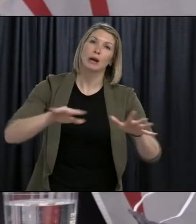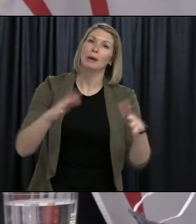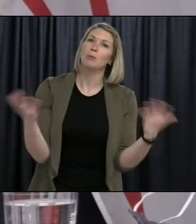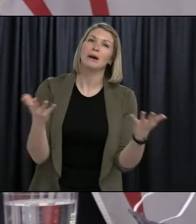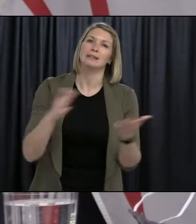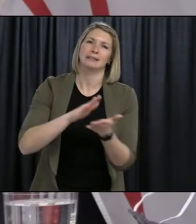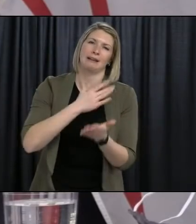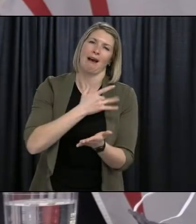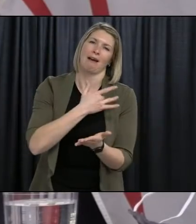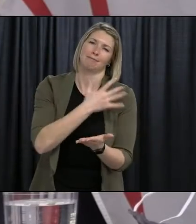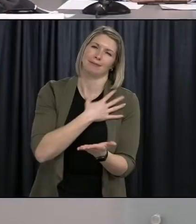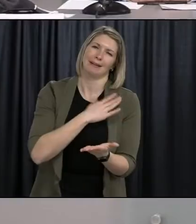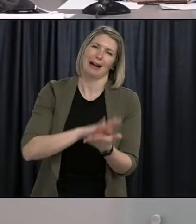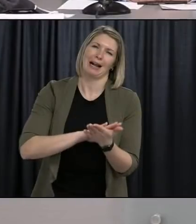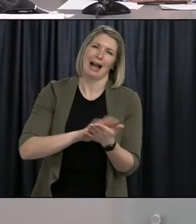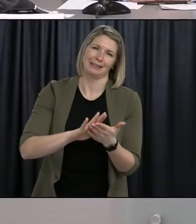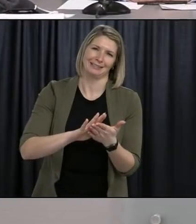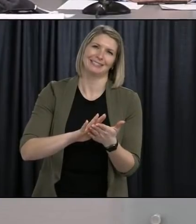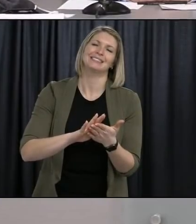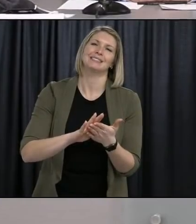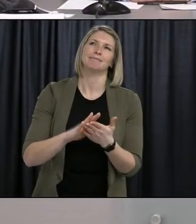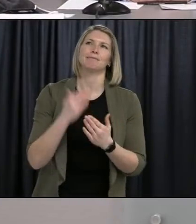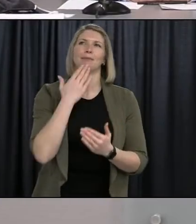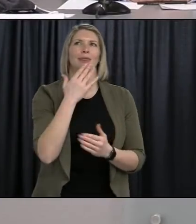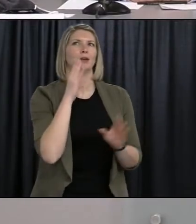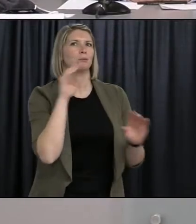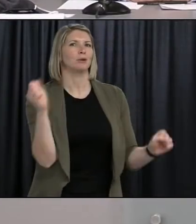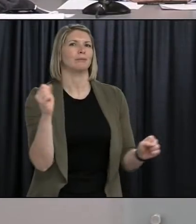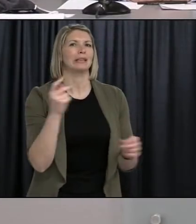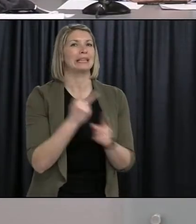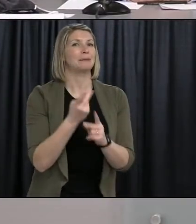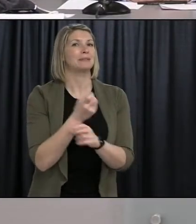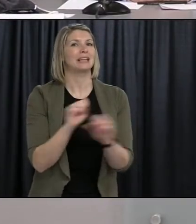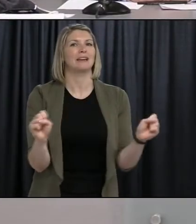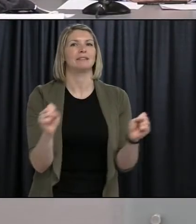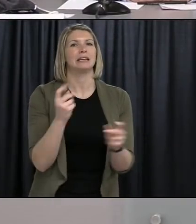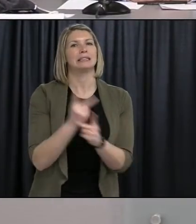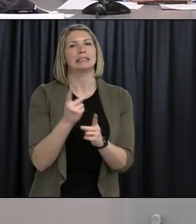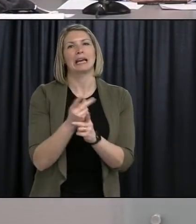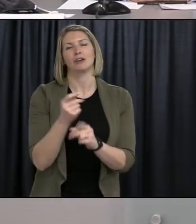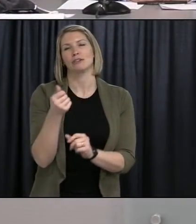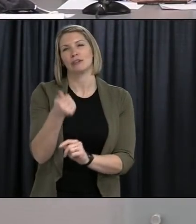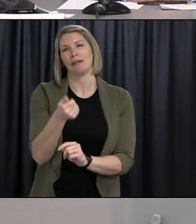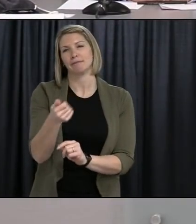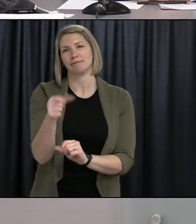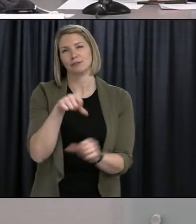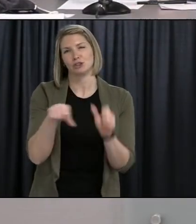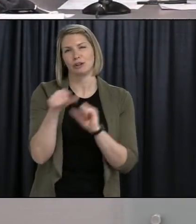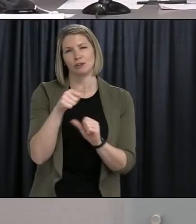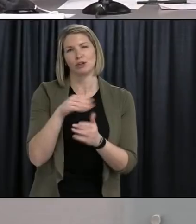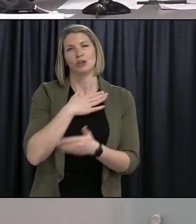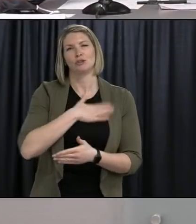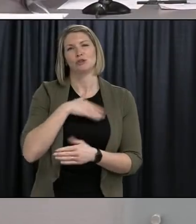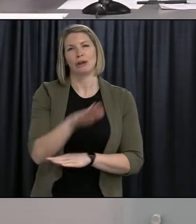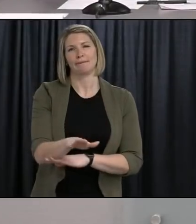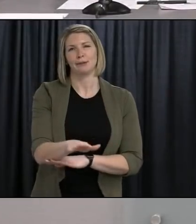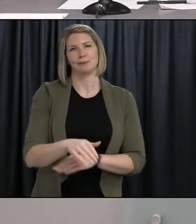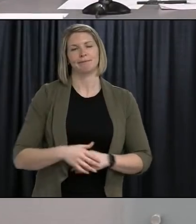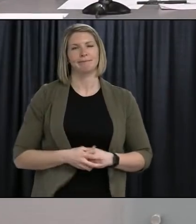you. Thank you, Premier. Stay safe, everyone. Take care of yourselves and each other, and enjoy the rest of your day.